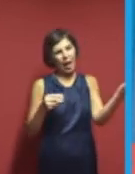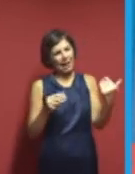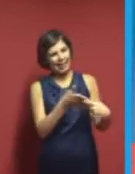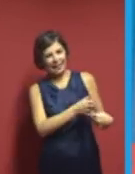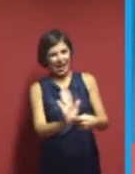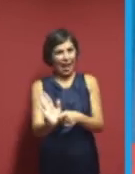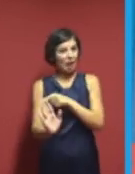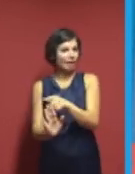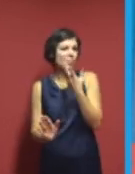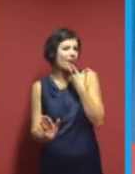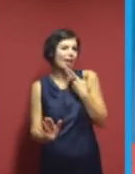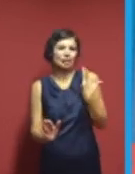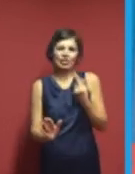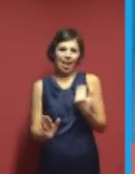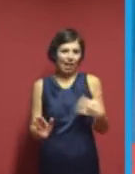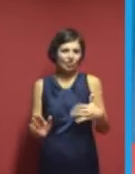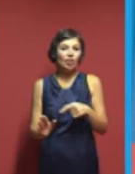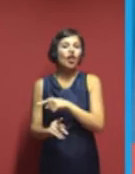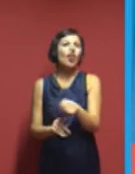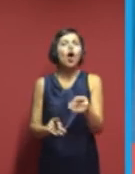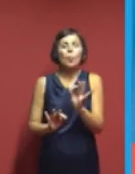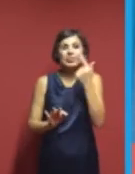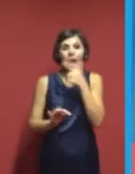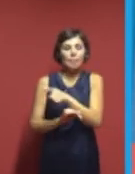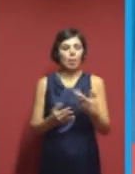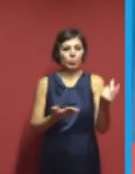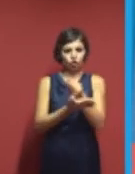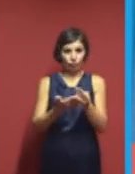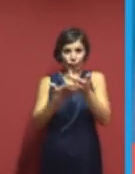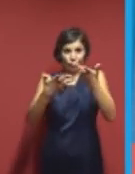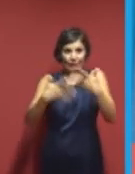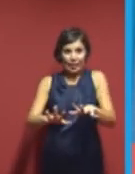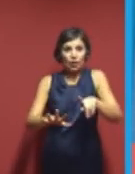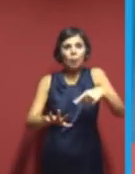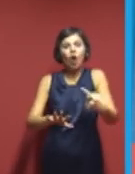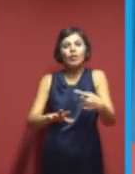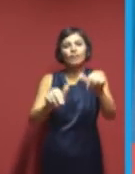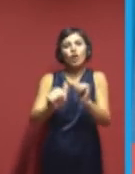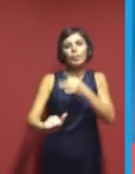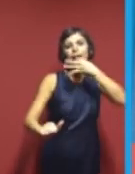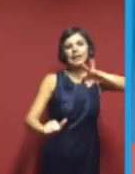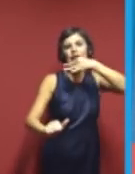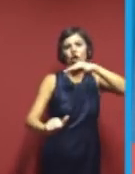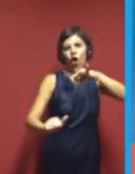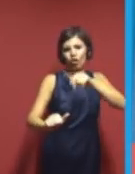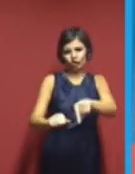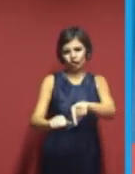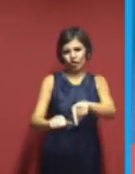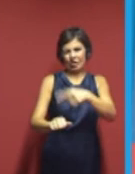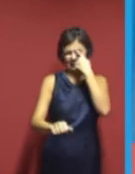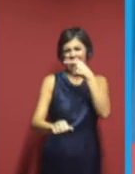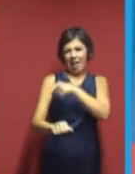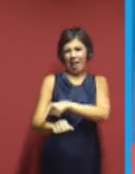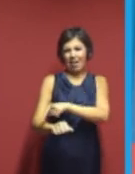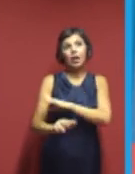to explain it to someone. And finally, community. So we connect to the Toronto community, the Toronto Maker community, and the Global